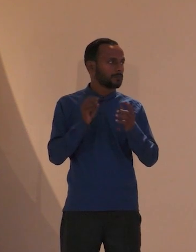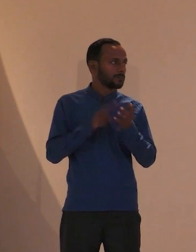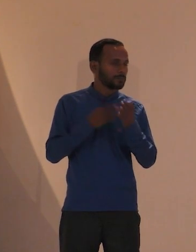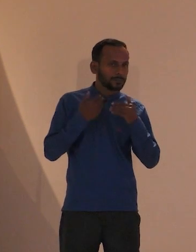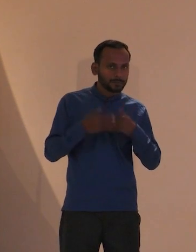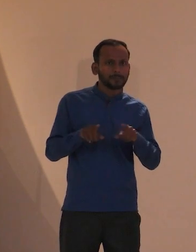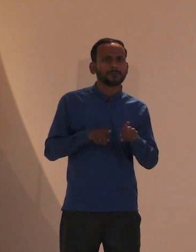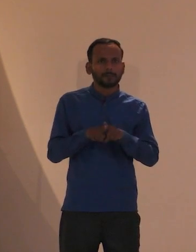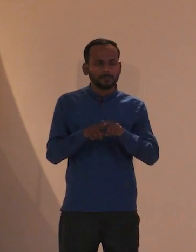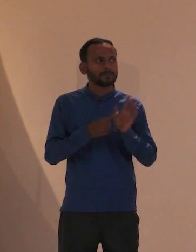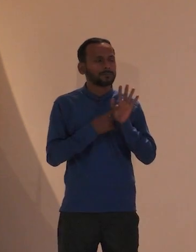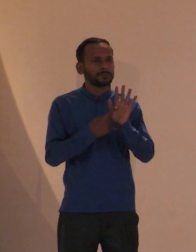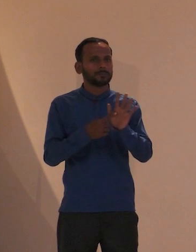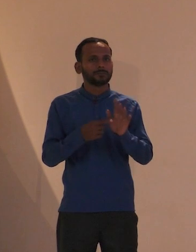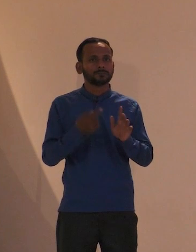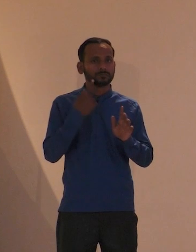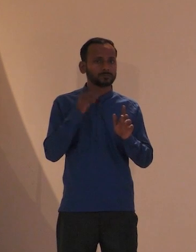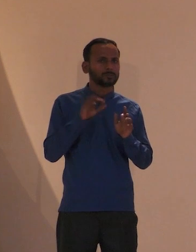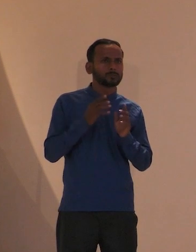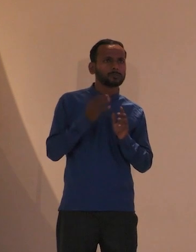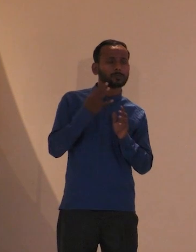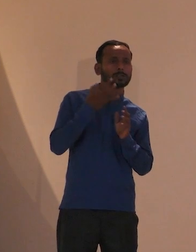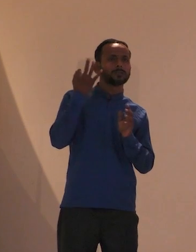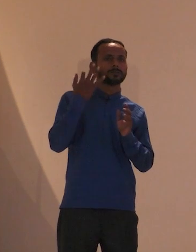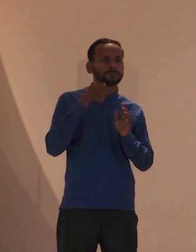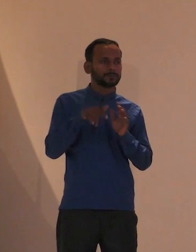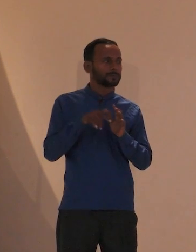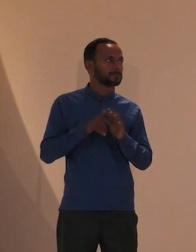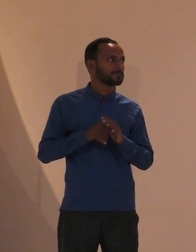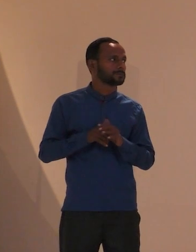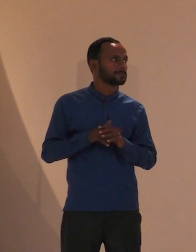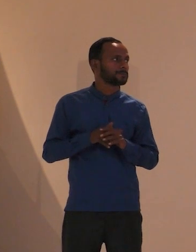one example to show you of the unique works on our textiles in Goa.